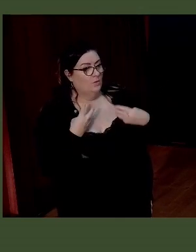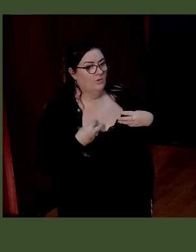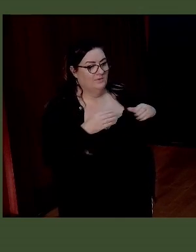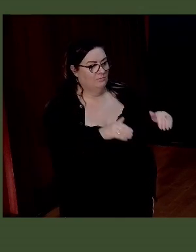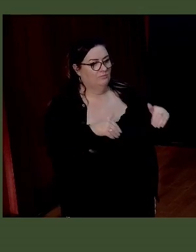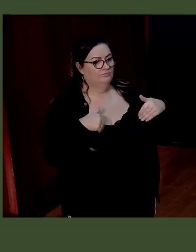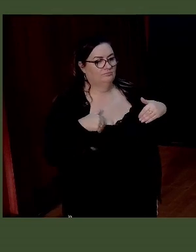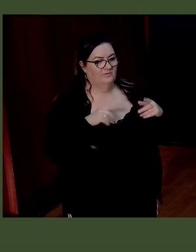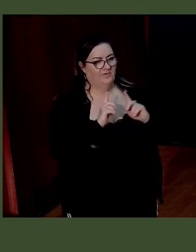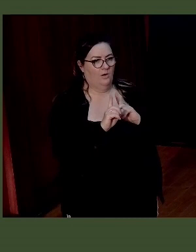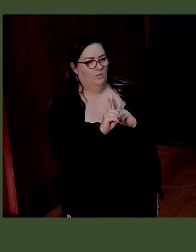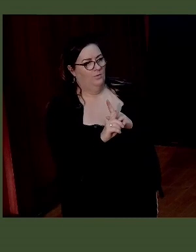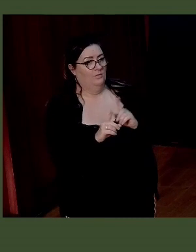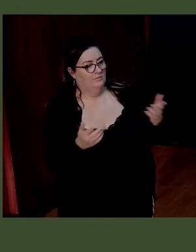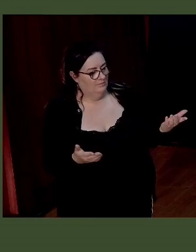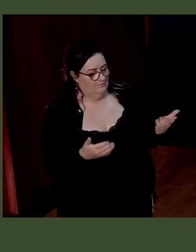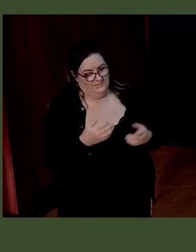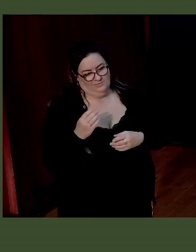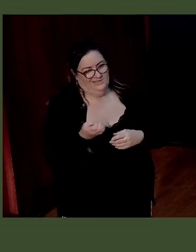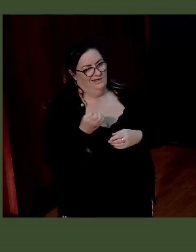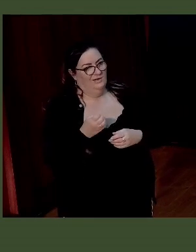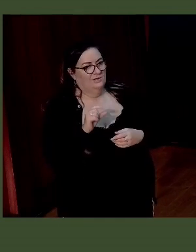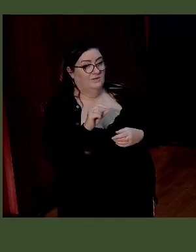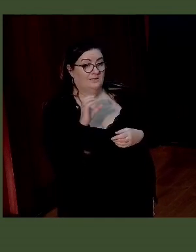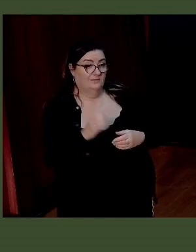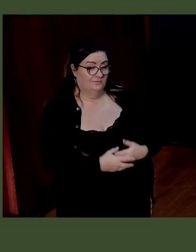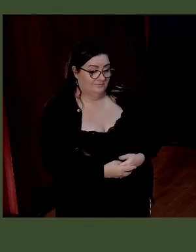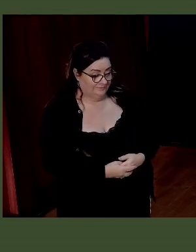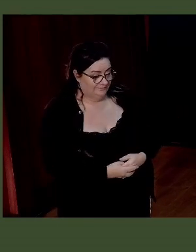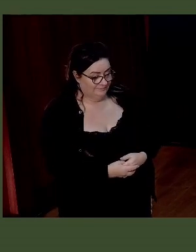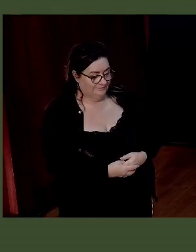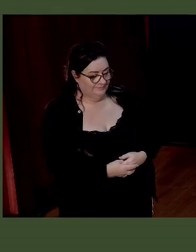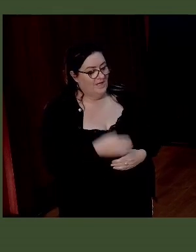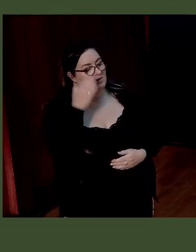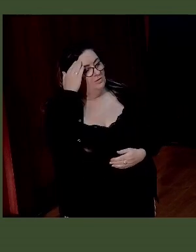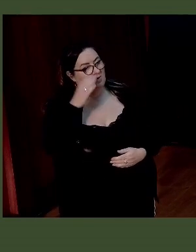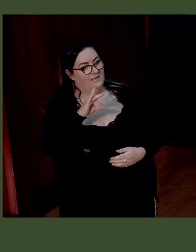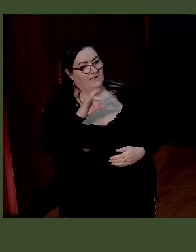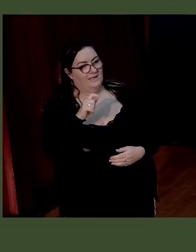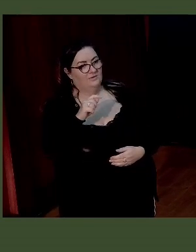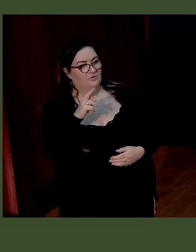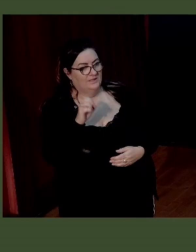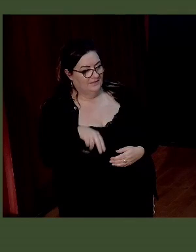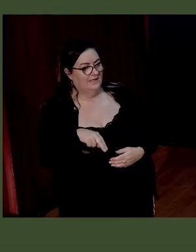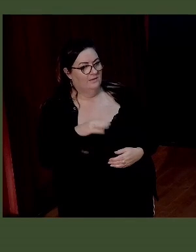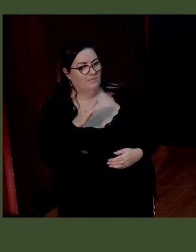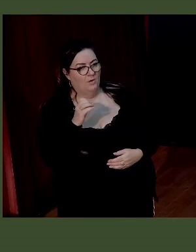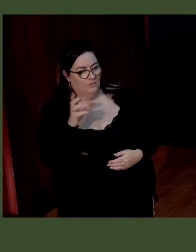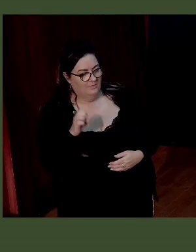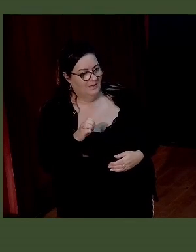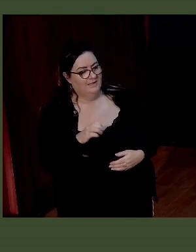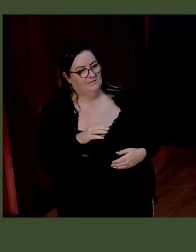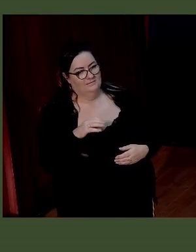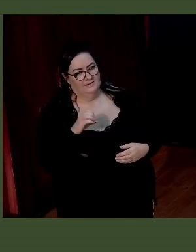followers, developed during the late 19th and early 20th century. As acknowledged by Katrina Bowman, Louise Ryan and Mary Clancy